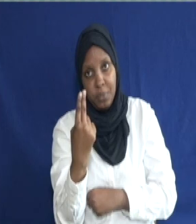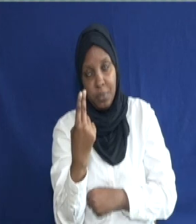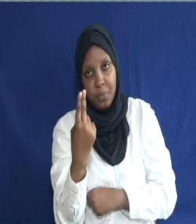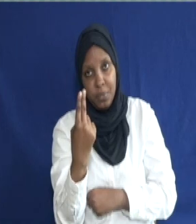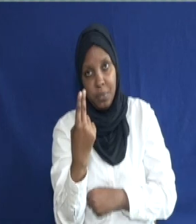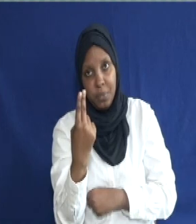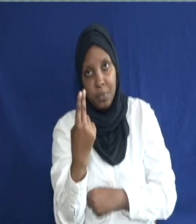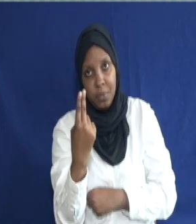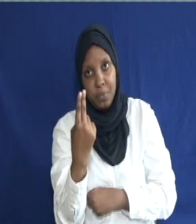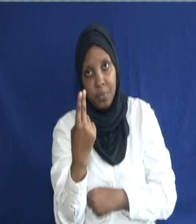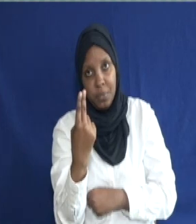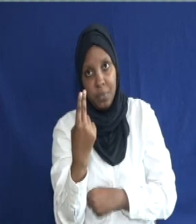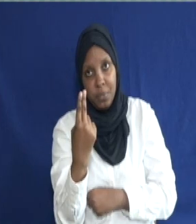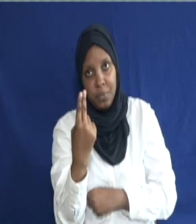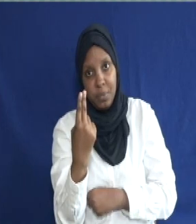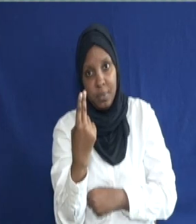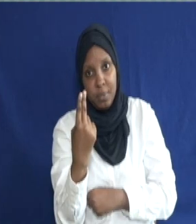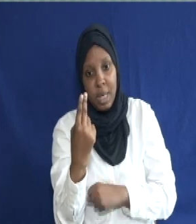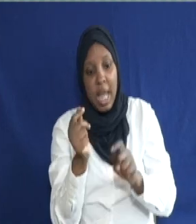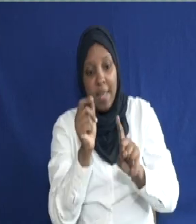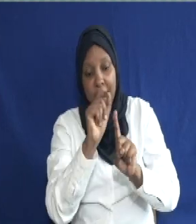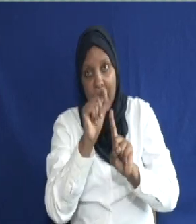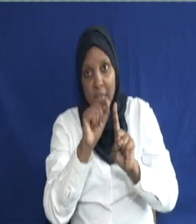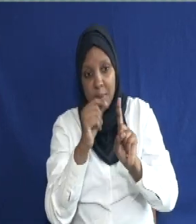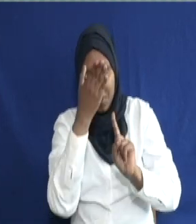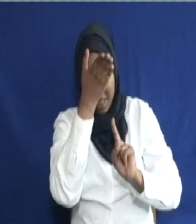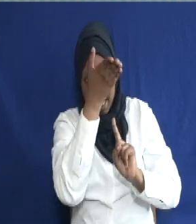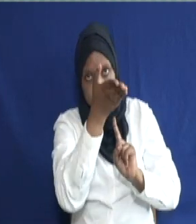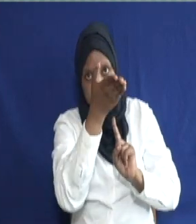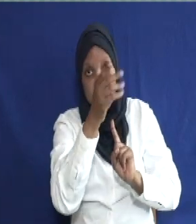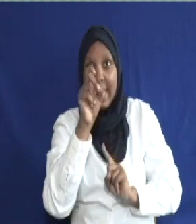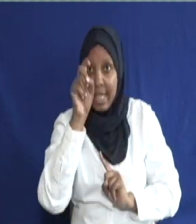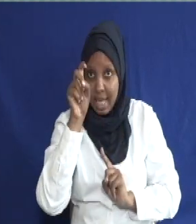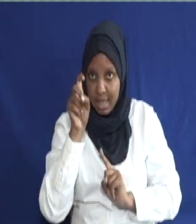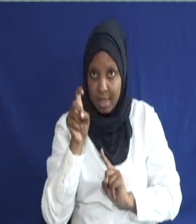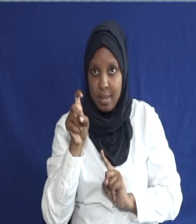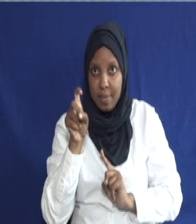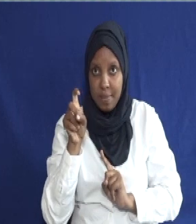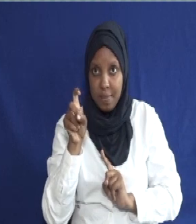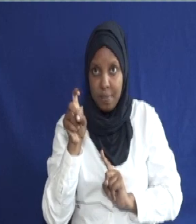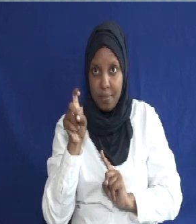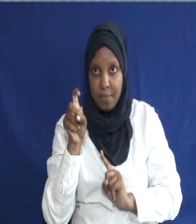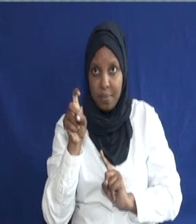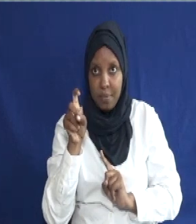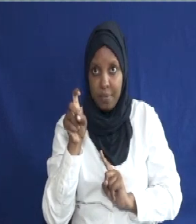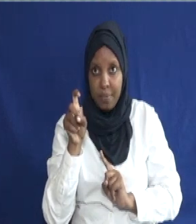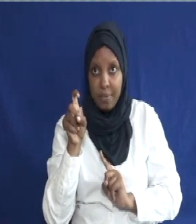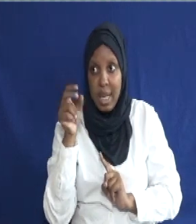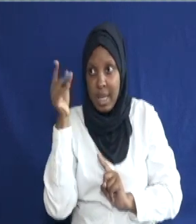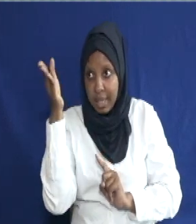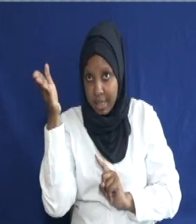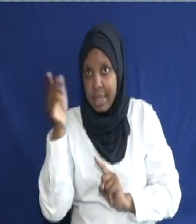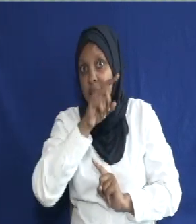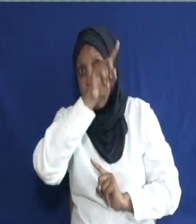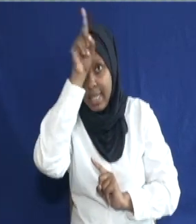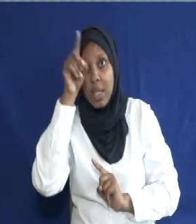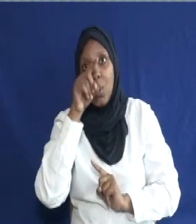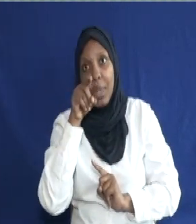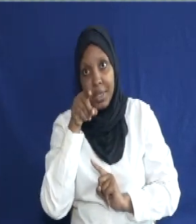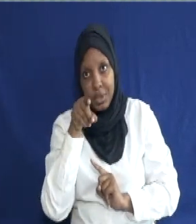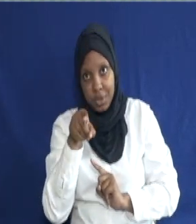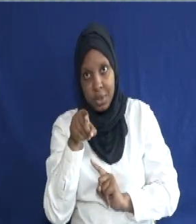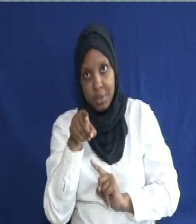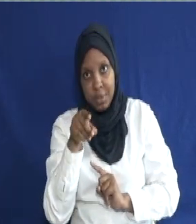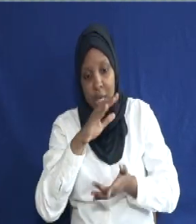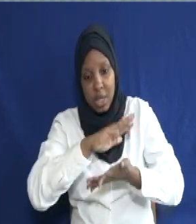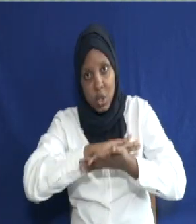here, so the exponent here is x and the exponent here is x. But this is an equation. So if